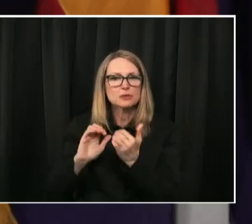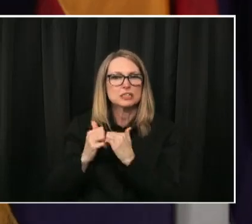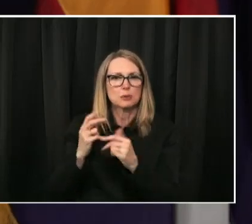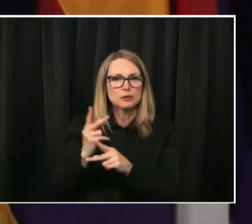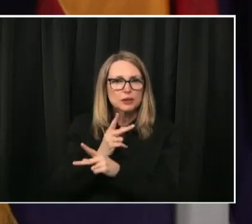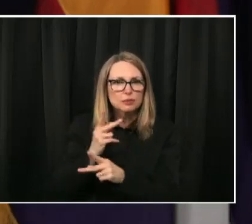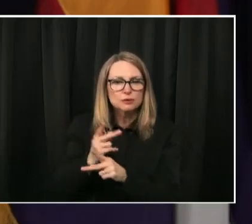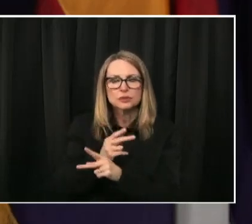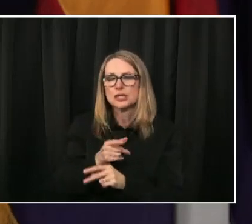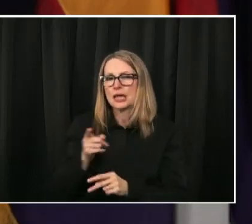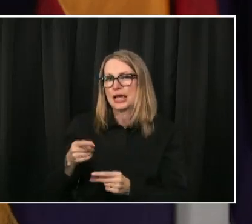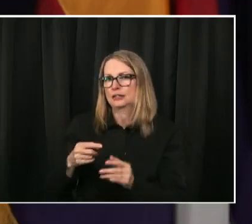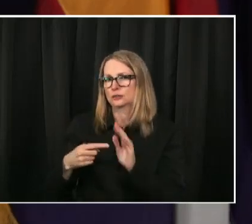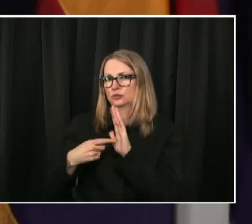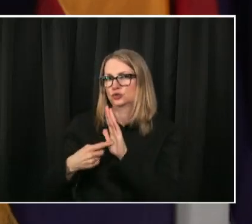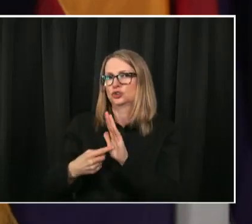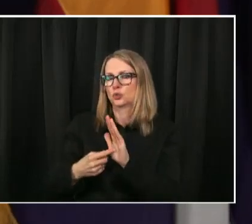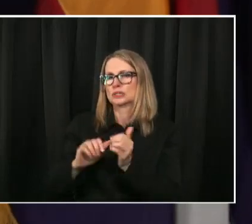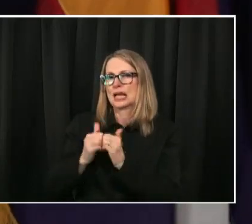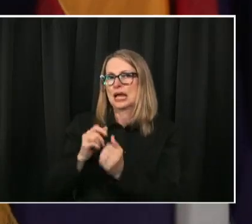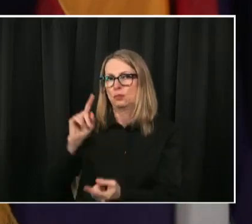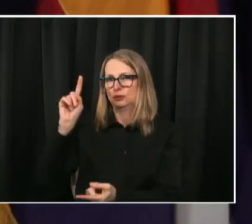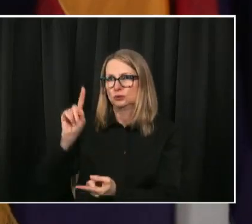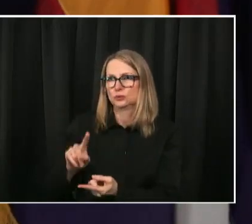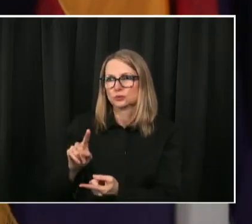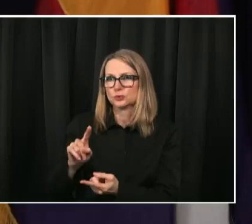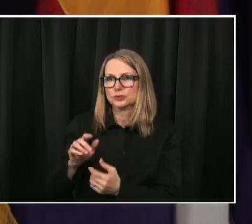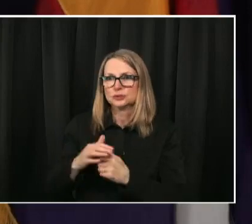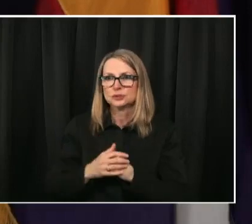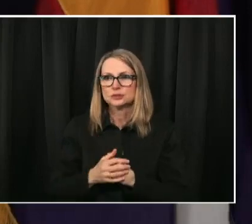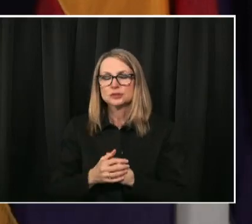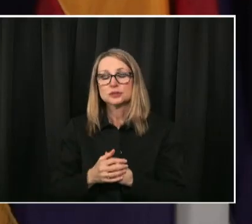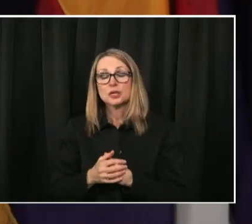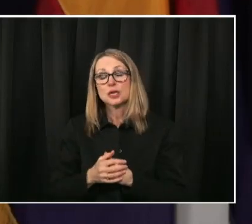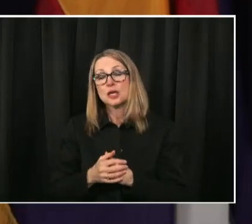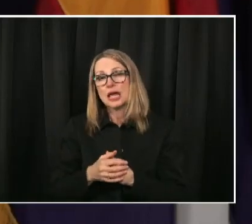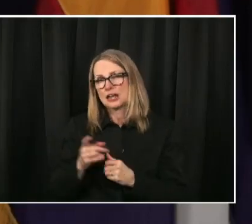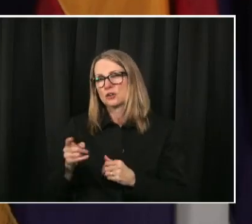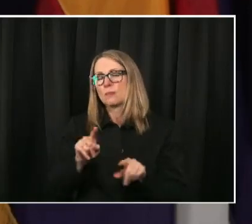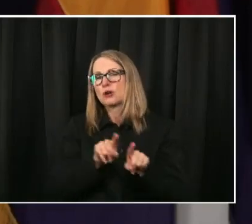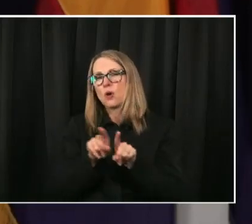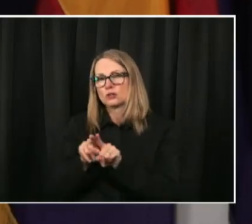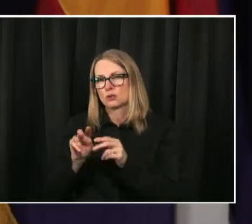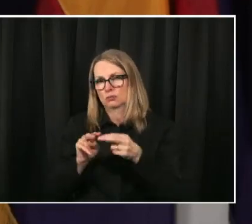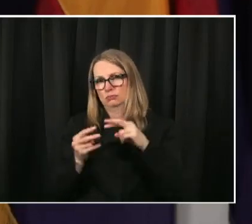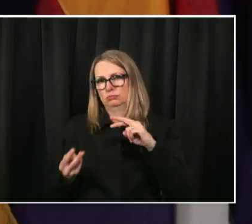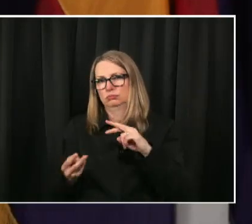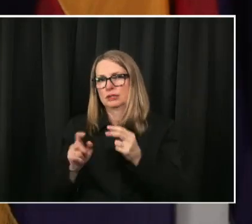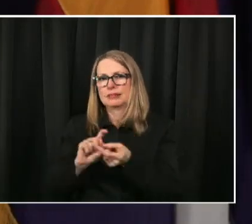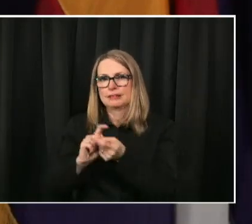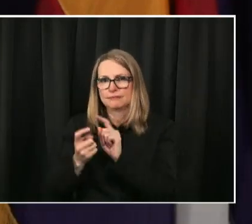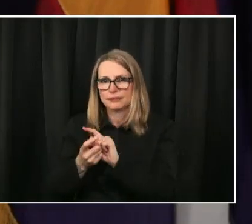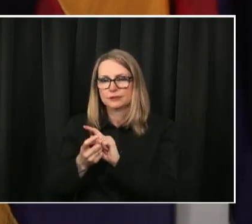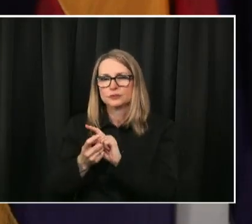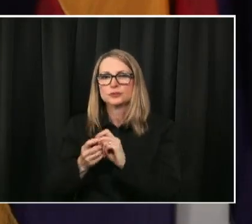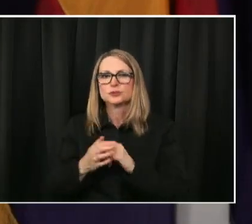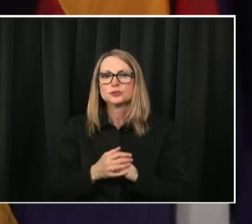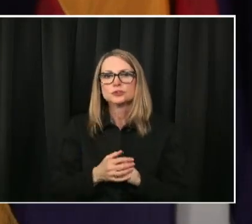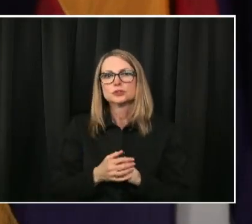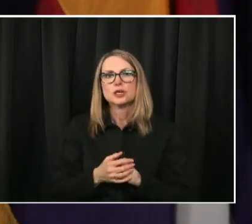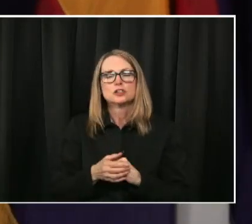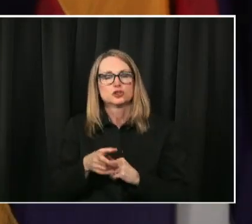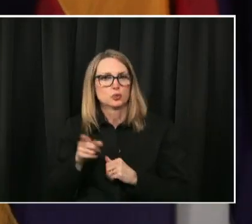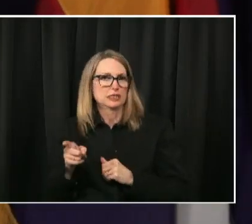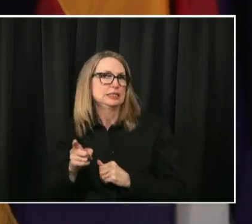sort of the variation since the beginning. They've learned a lot, just as we all have, about this virus. So these are a lot more refined than some of the models in the early